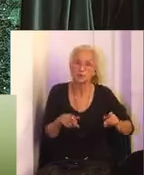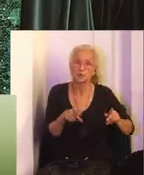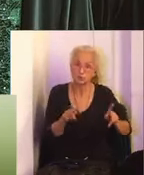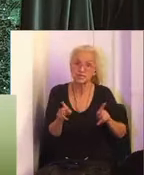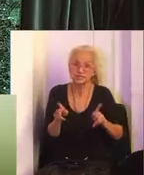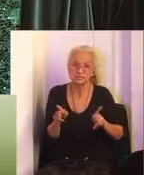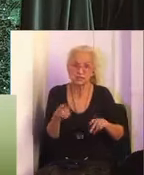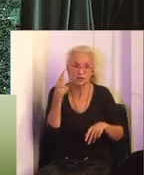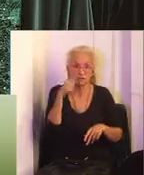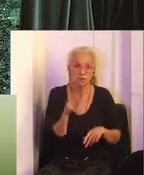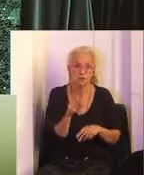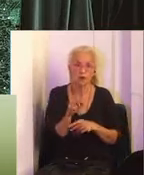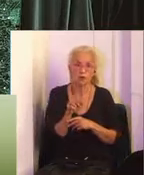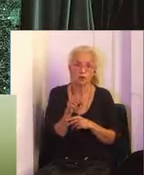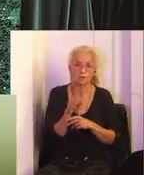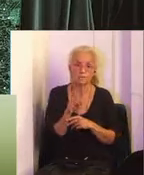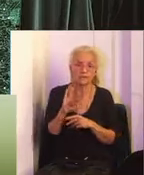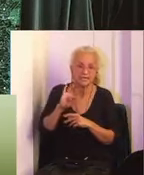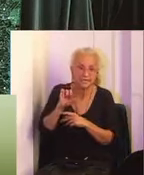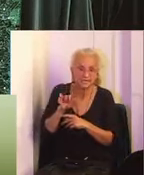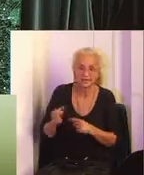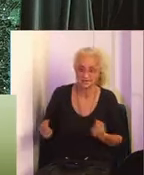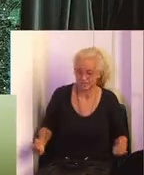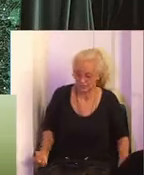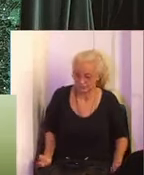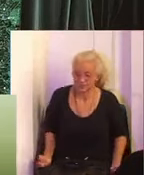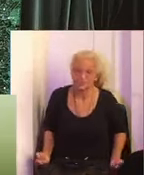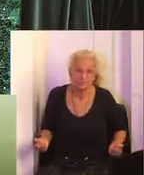opportunities for being generous.